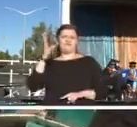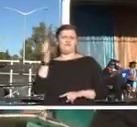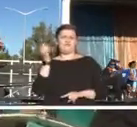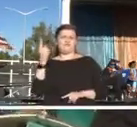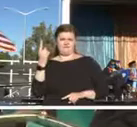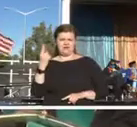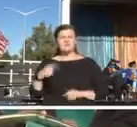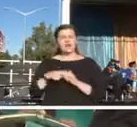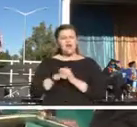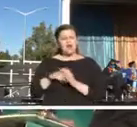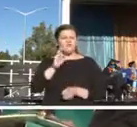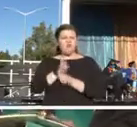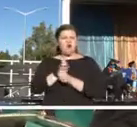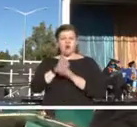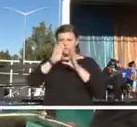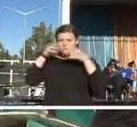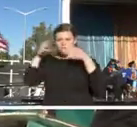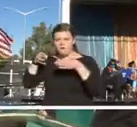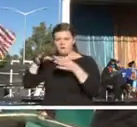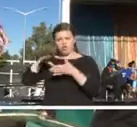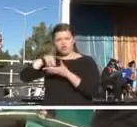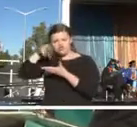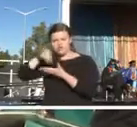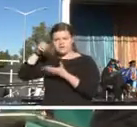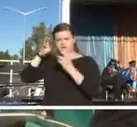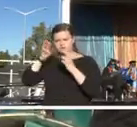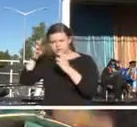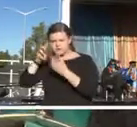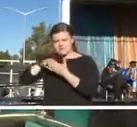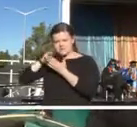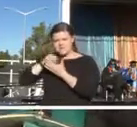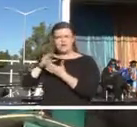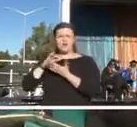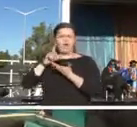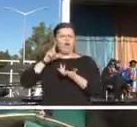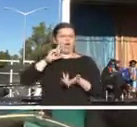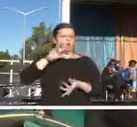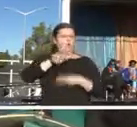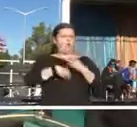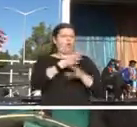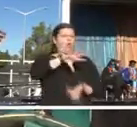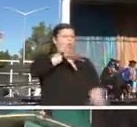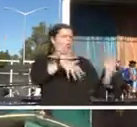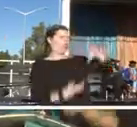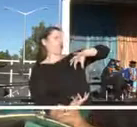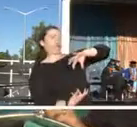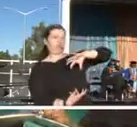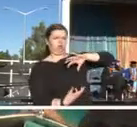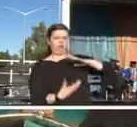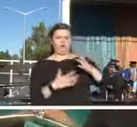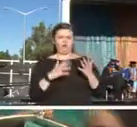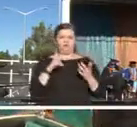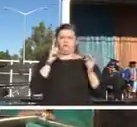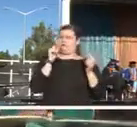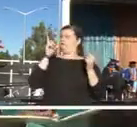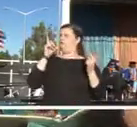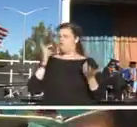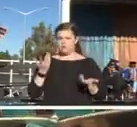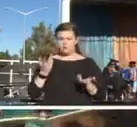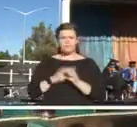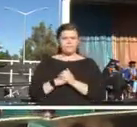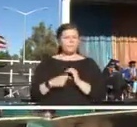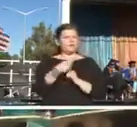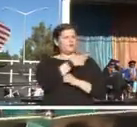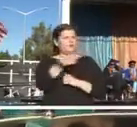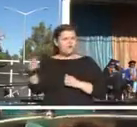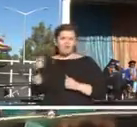maintain focus when the world's been turned upside down practically overnight. Like many of you, I spent my first 2 years of college here